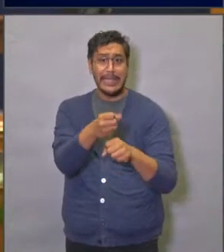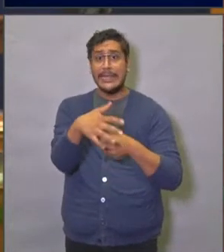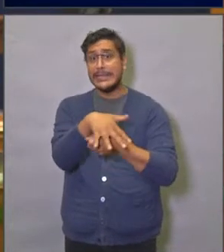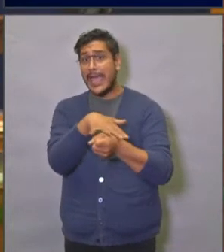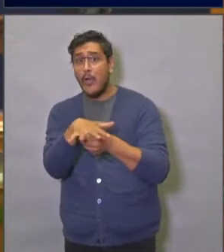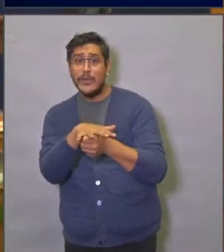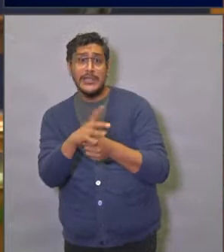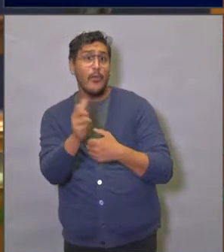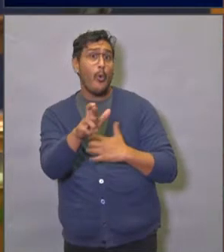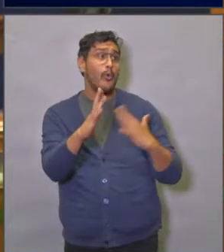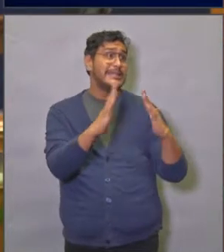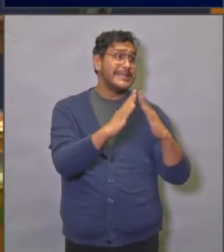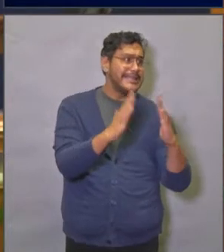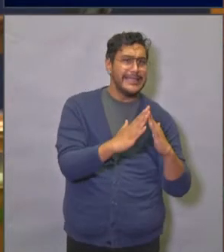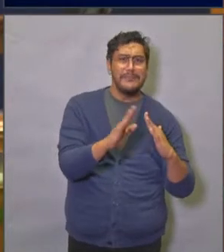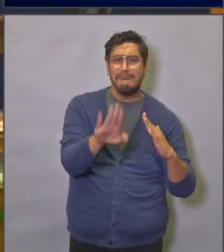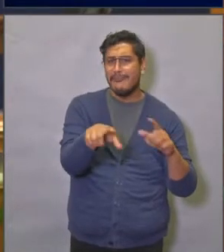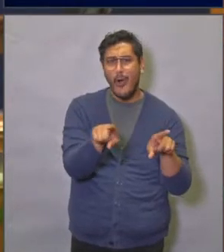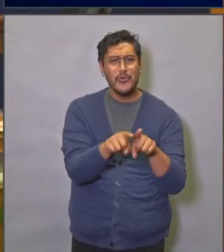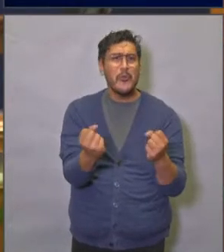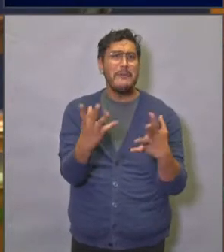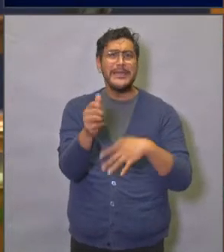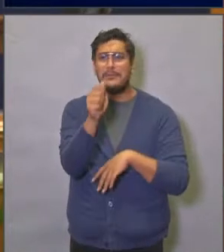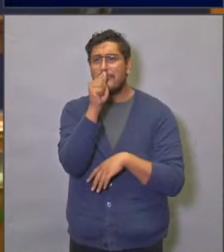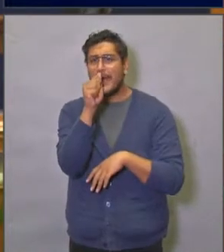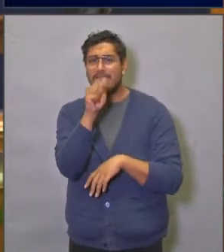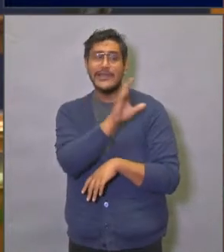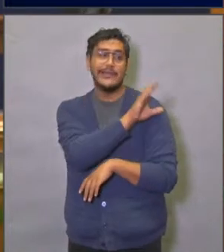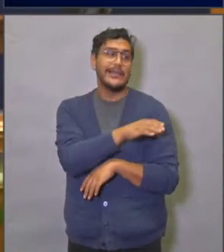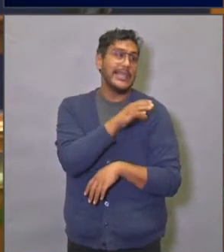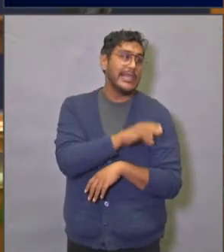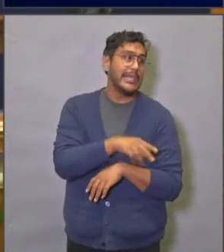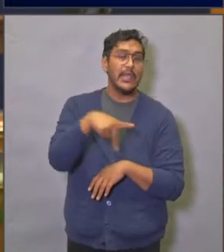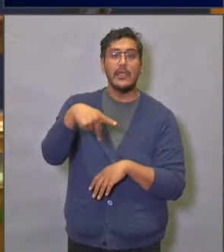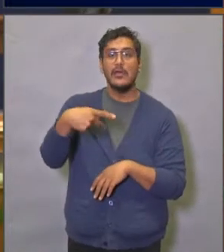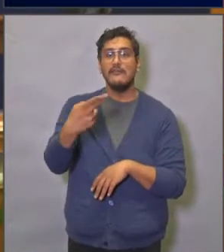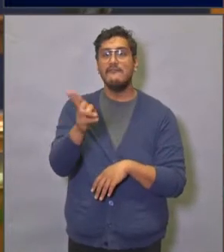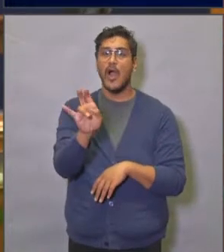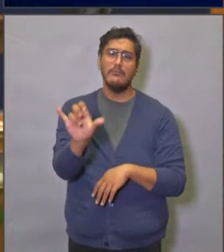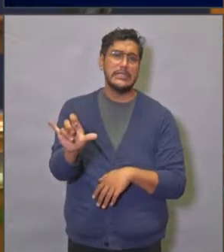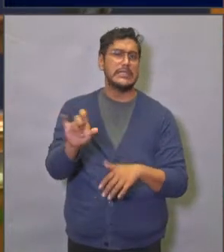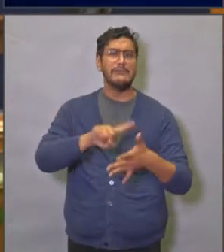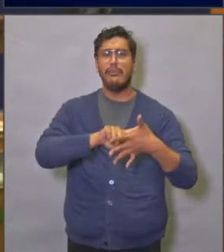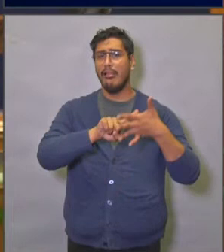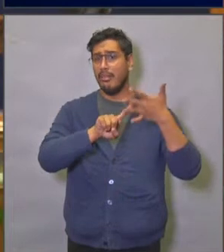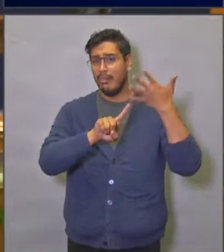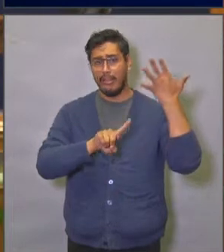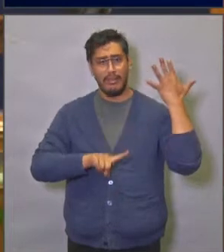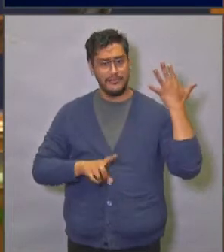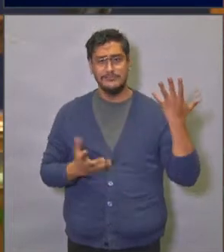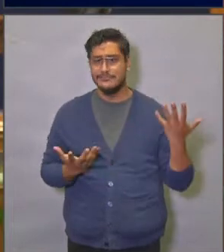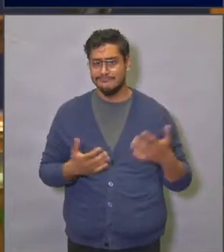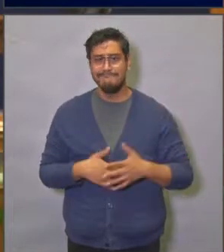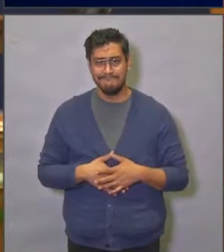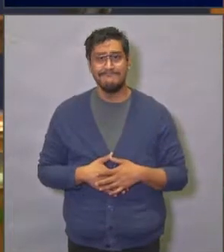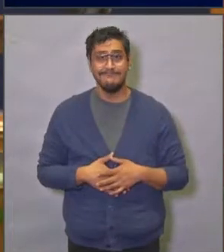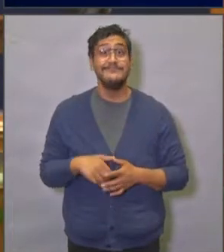as at a variety of private partners, clinics, retail pharmacies, and many other locations. We'll take the next